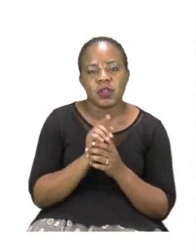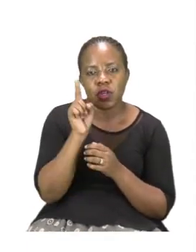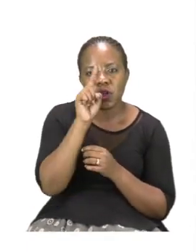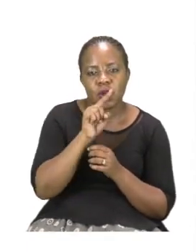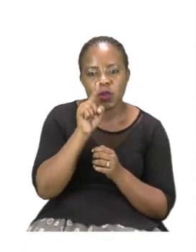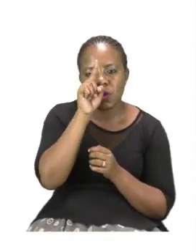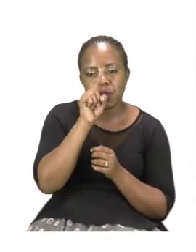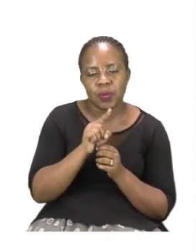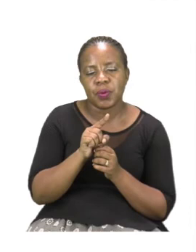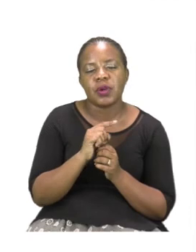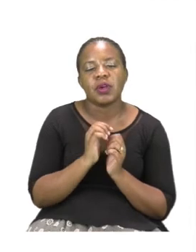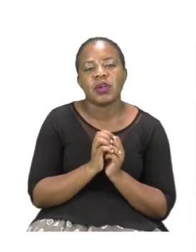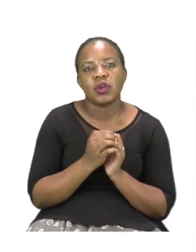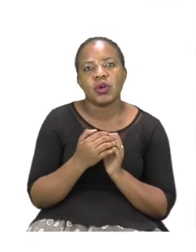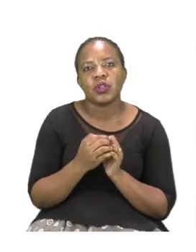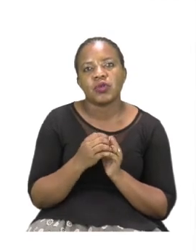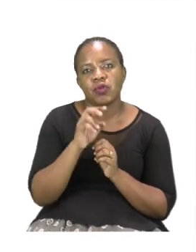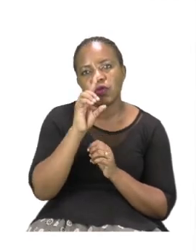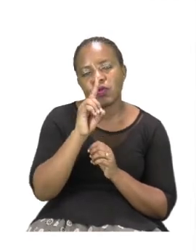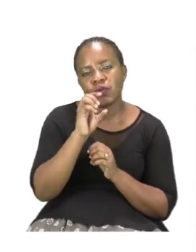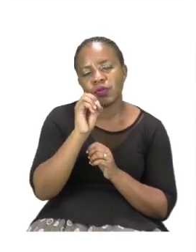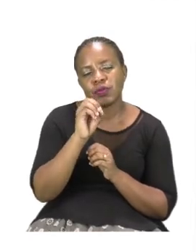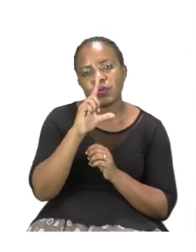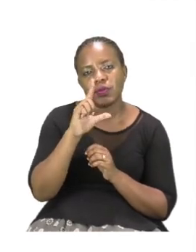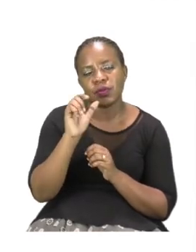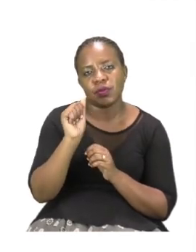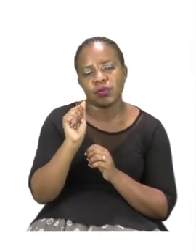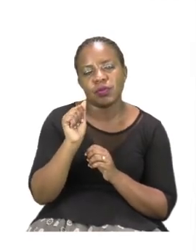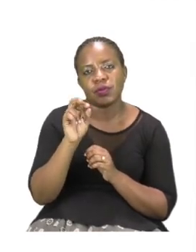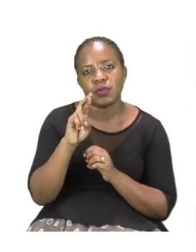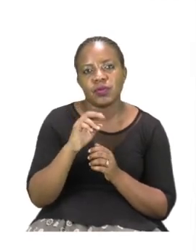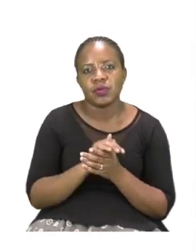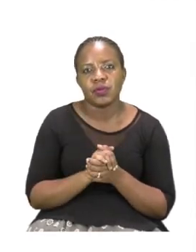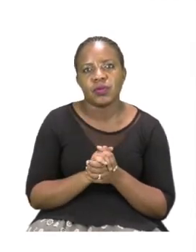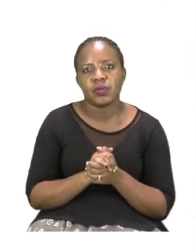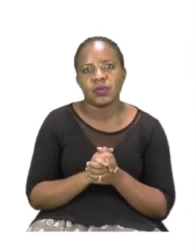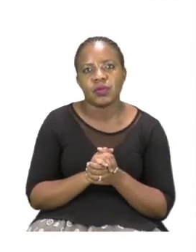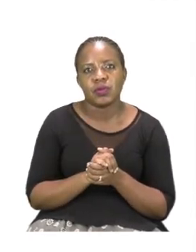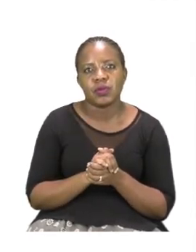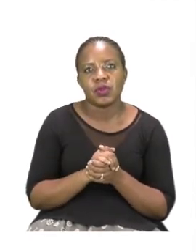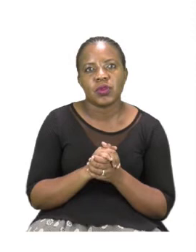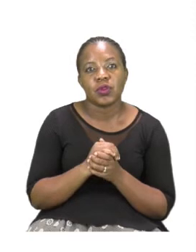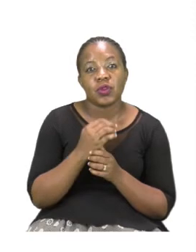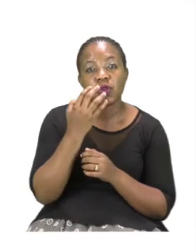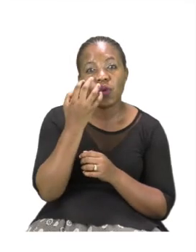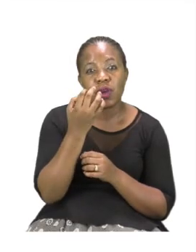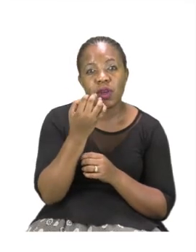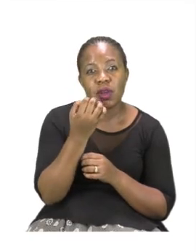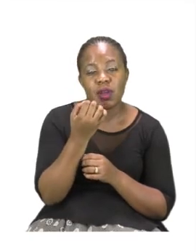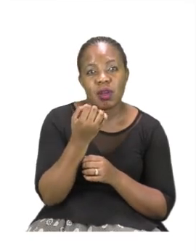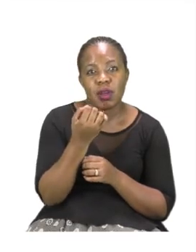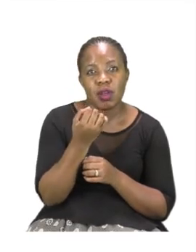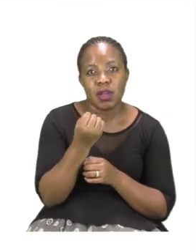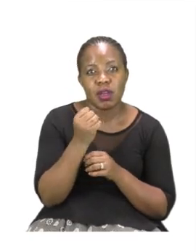is for the cents. You have a box there that you need to choose the correct